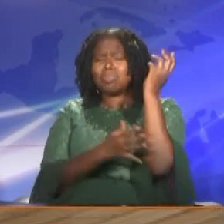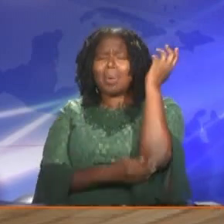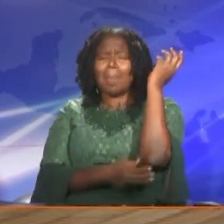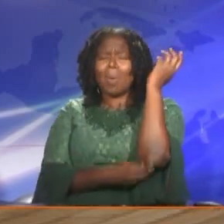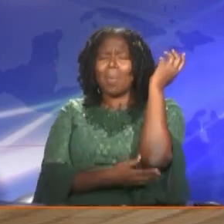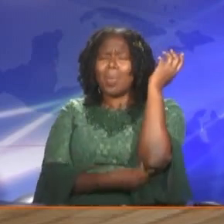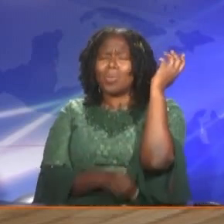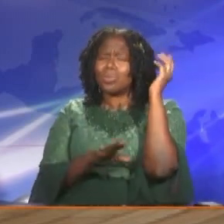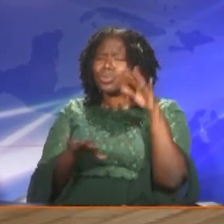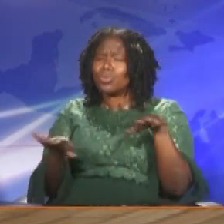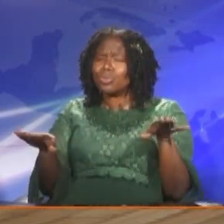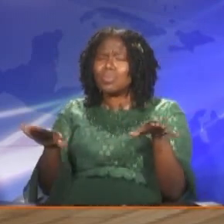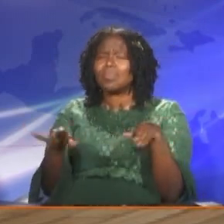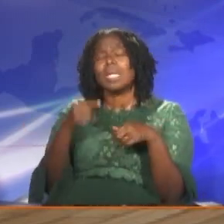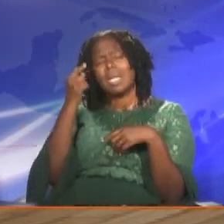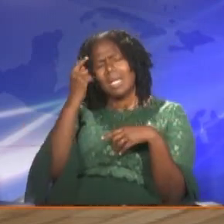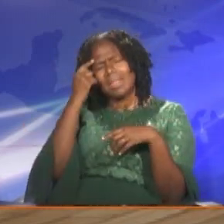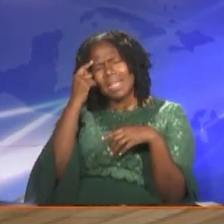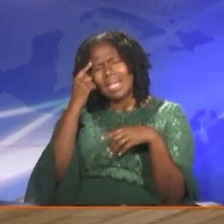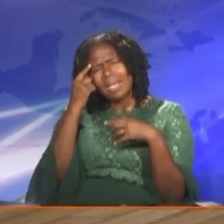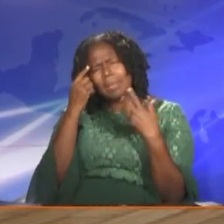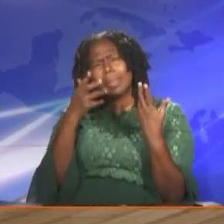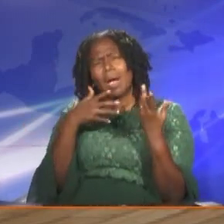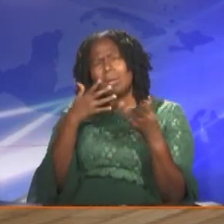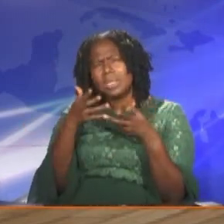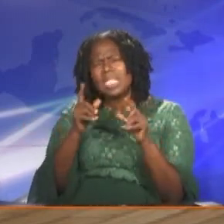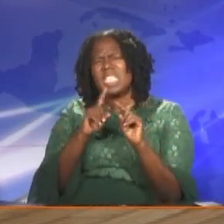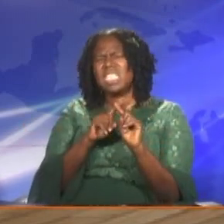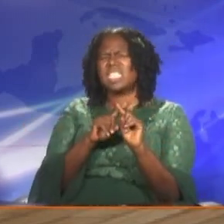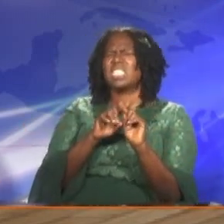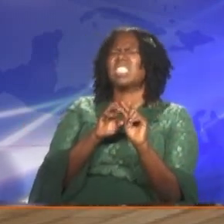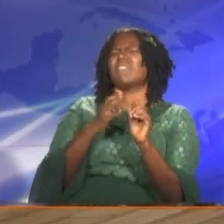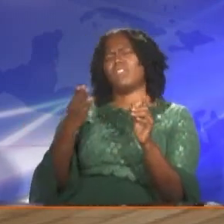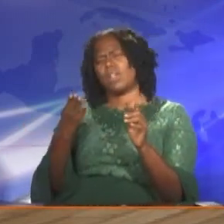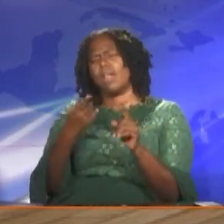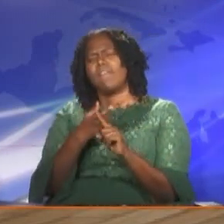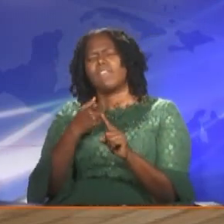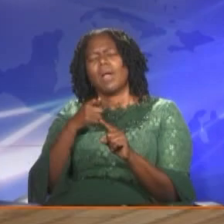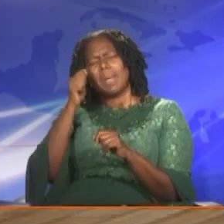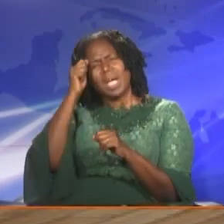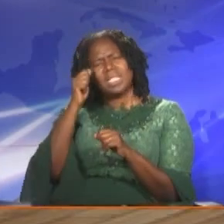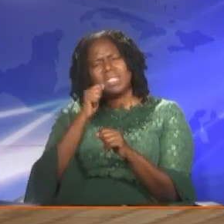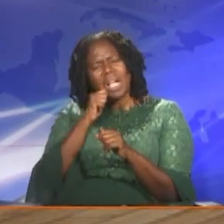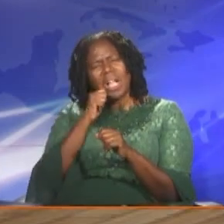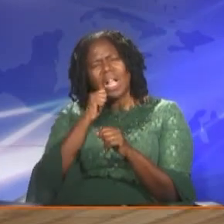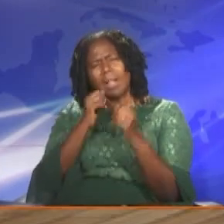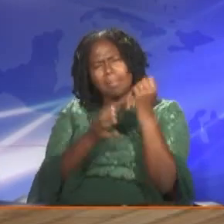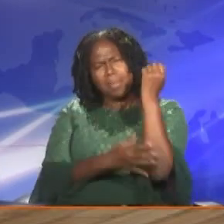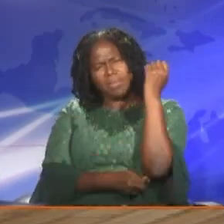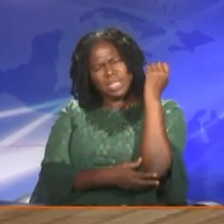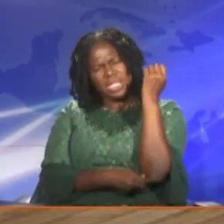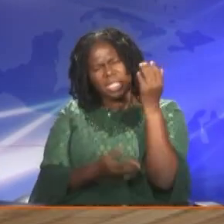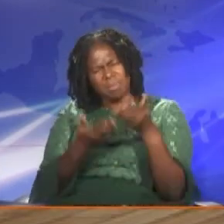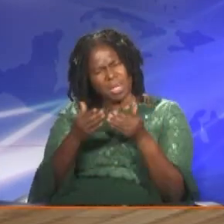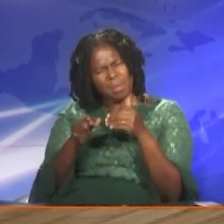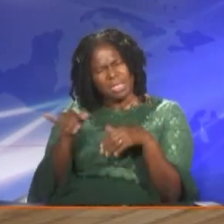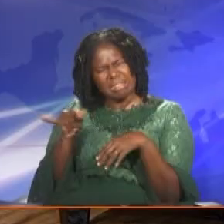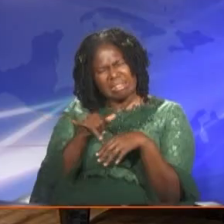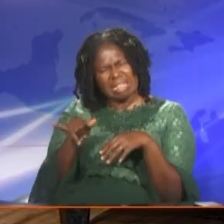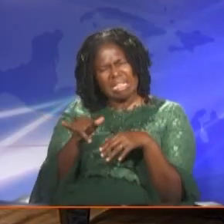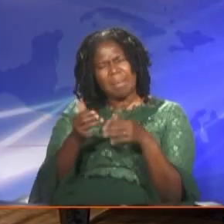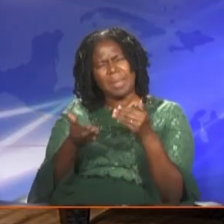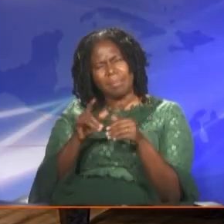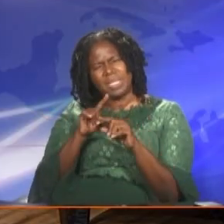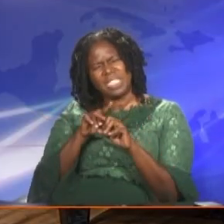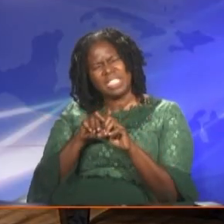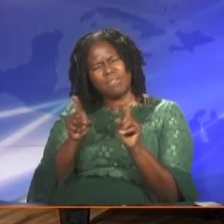of it as a separate entity from adult poverty. And maybe it is, maybe it isn't. But Dr. Taklalse can